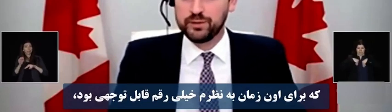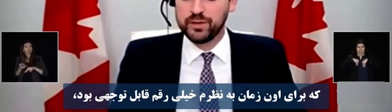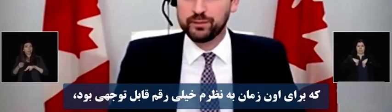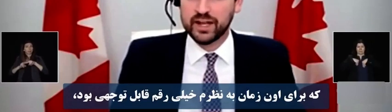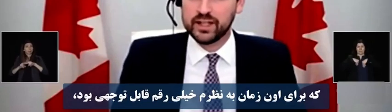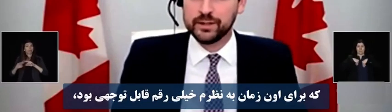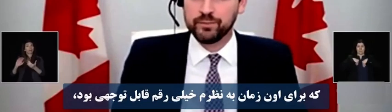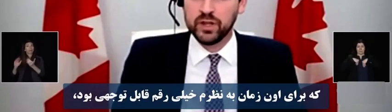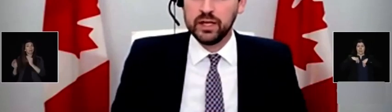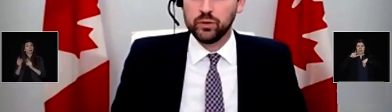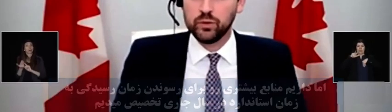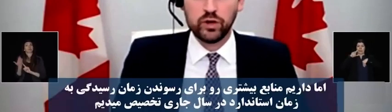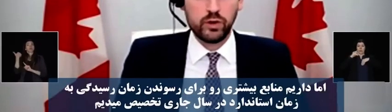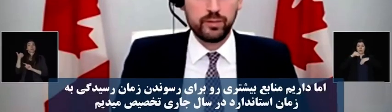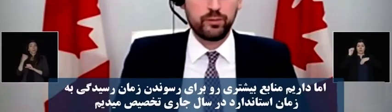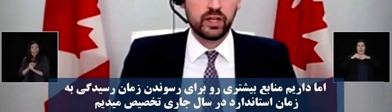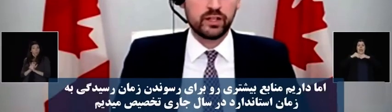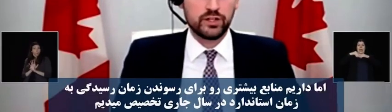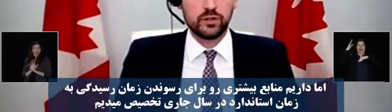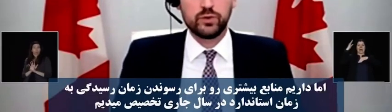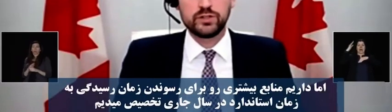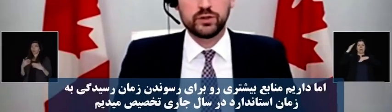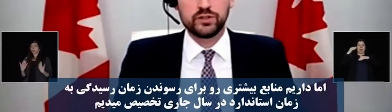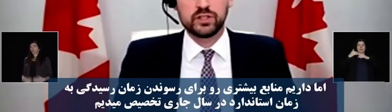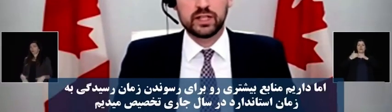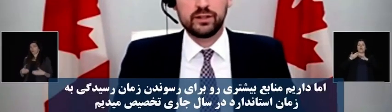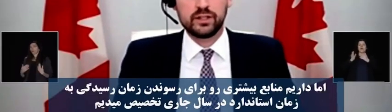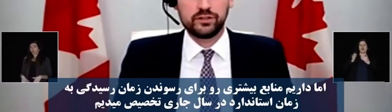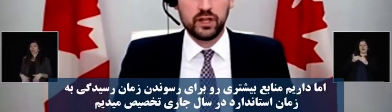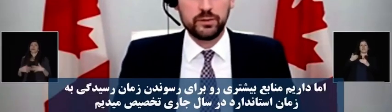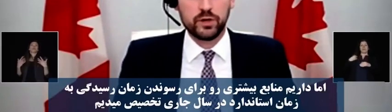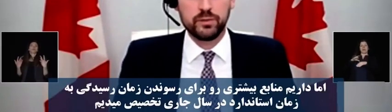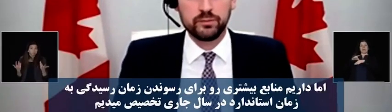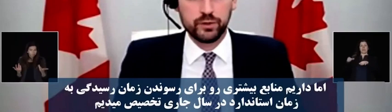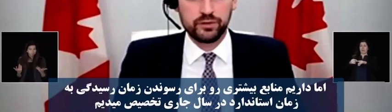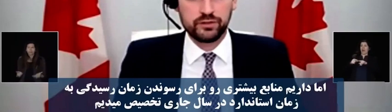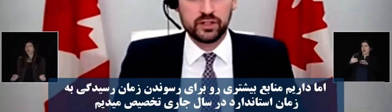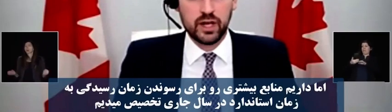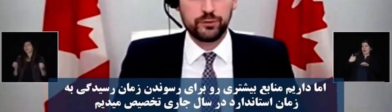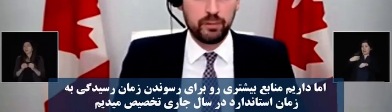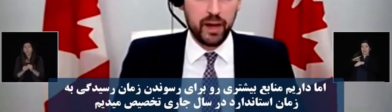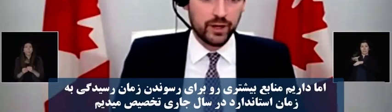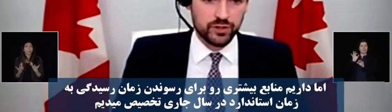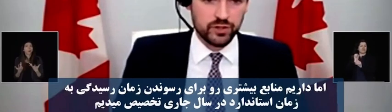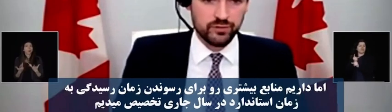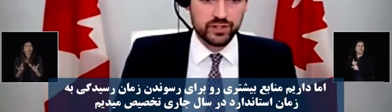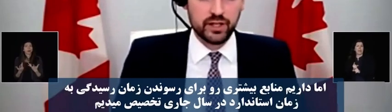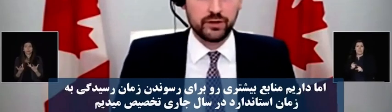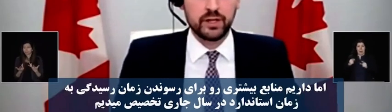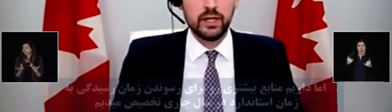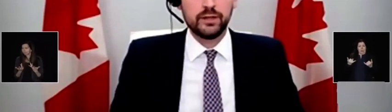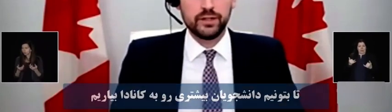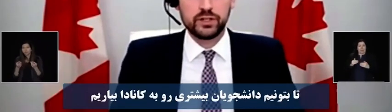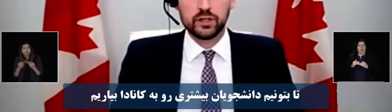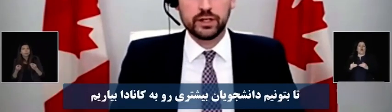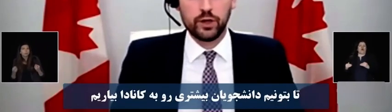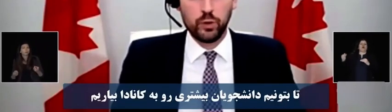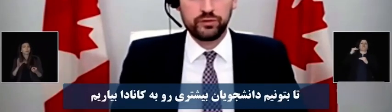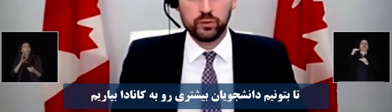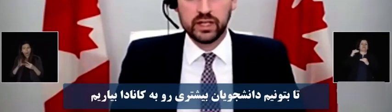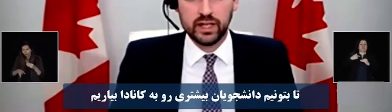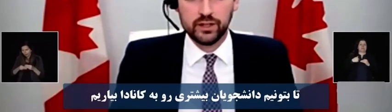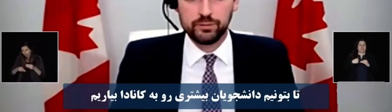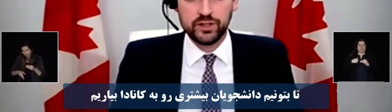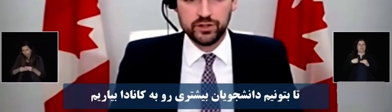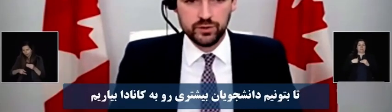thought were pretty big back then. We're going to be putting additional resources to get the study permit processing times back to our service standard this year in